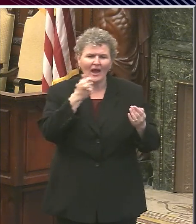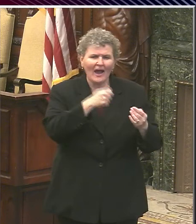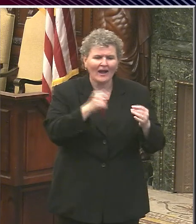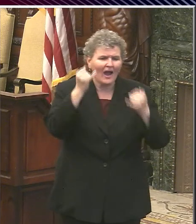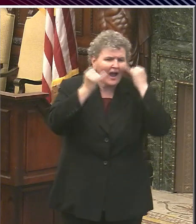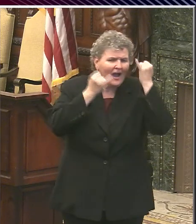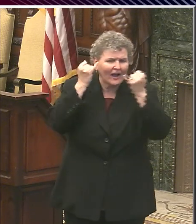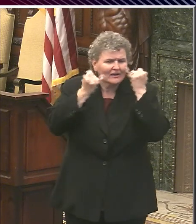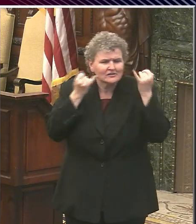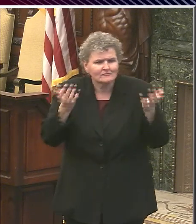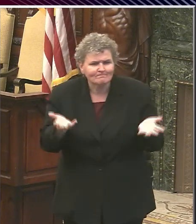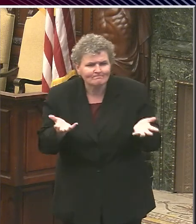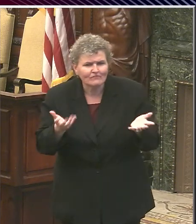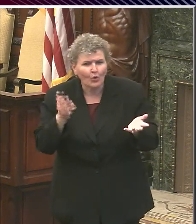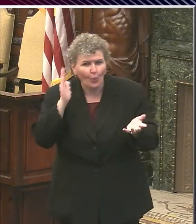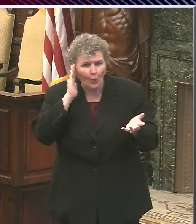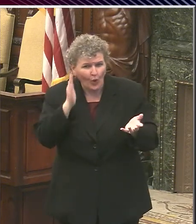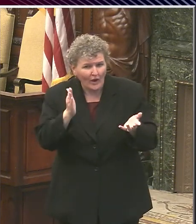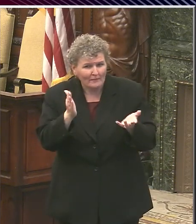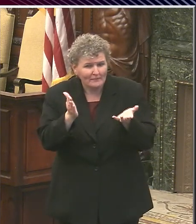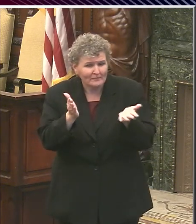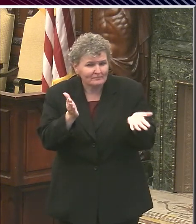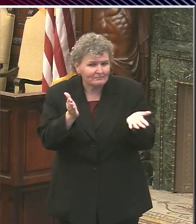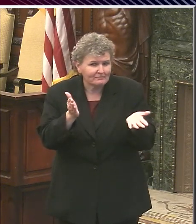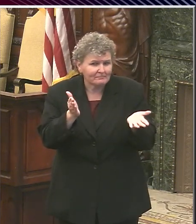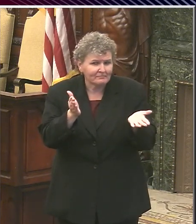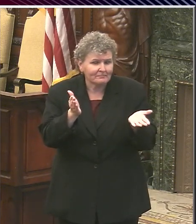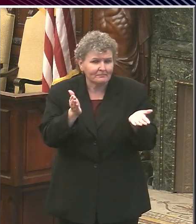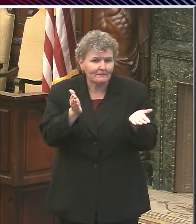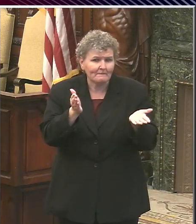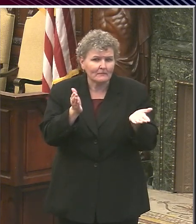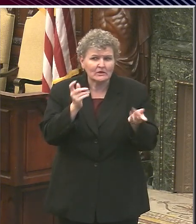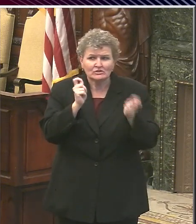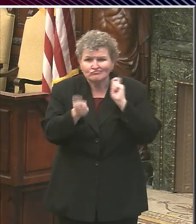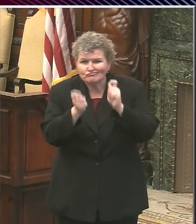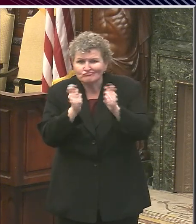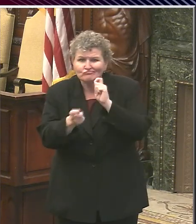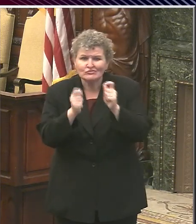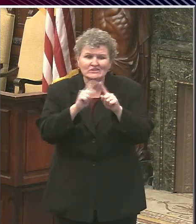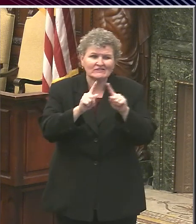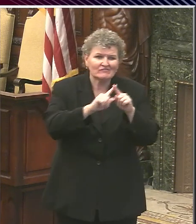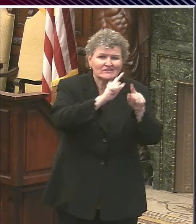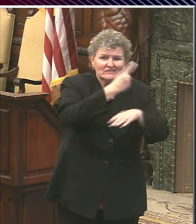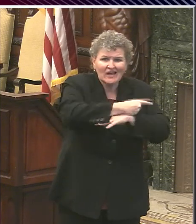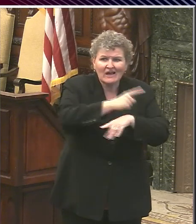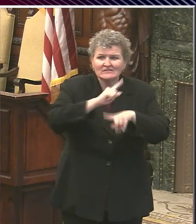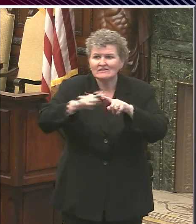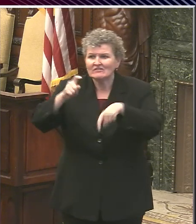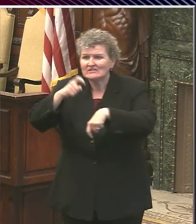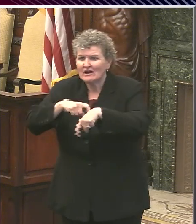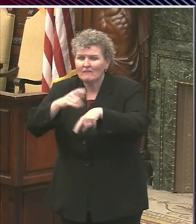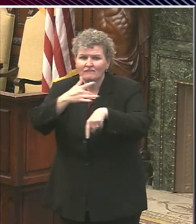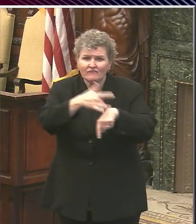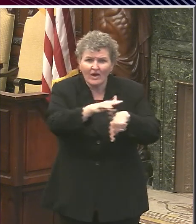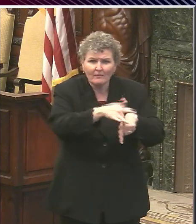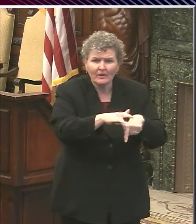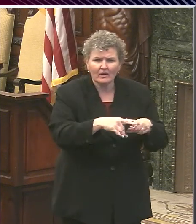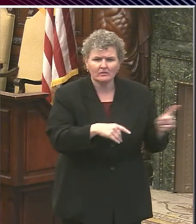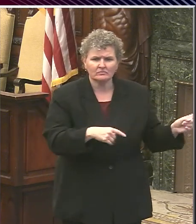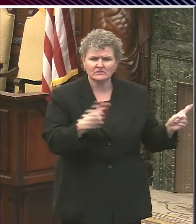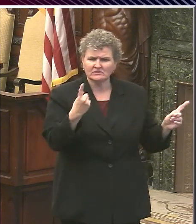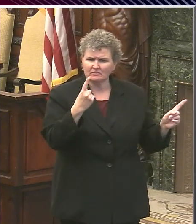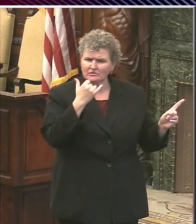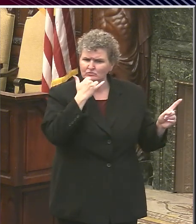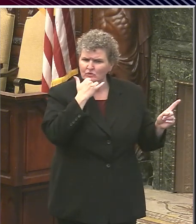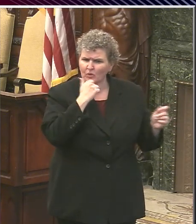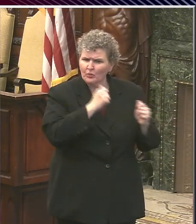ideas to maybe, will they be expanding throughout the year, other days available and times expanding, or? Someone correct me if I'm wrong, but I believe that you can send a